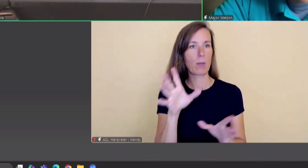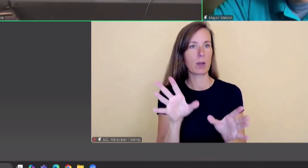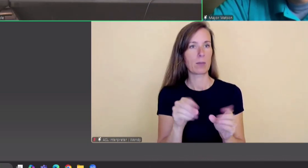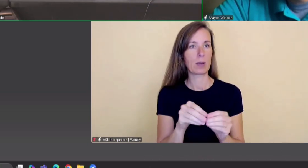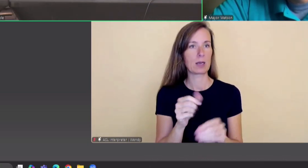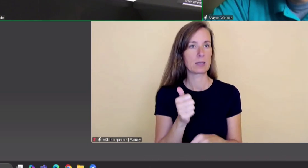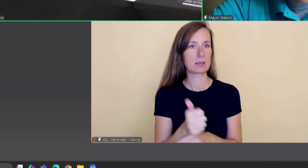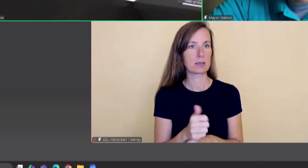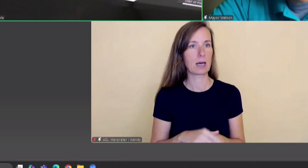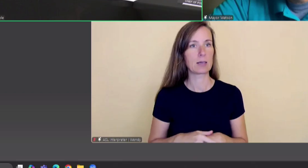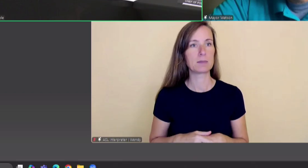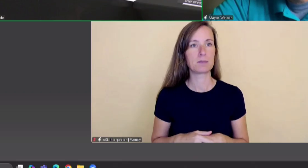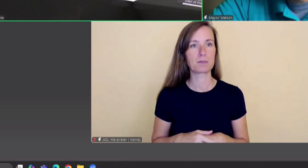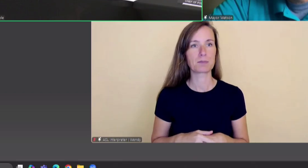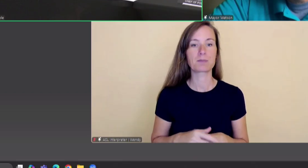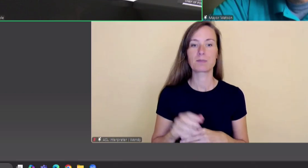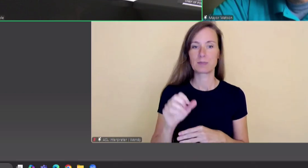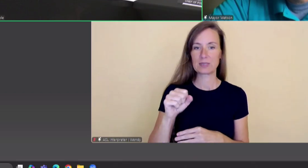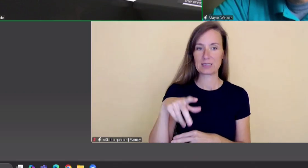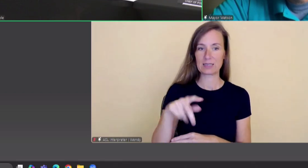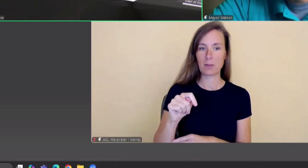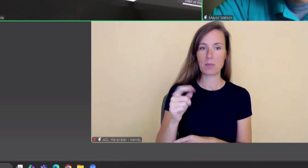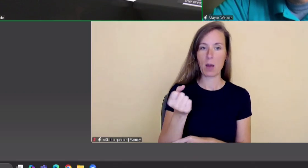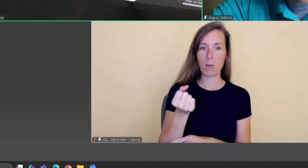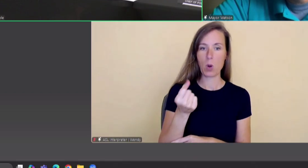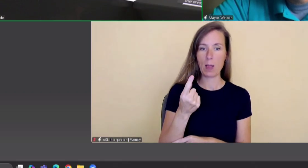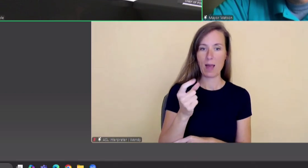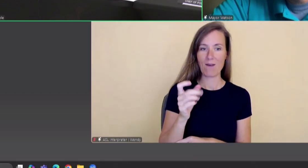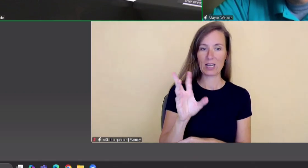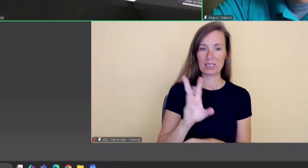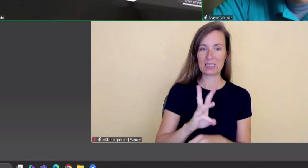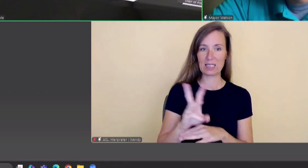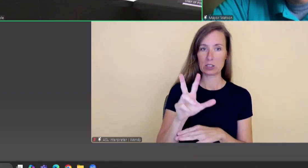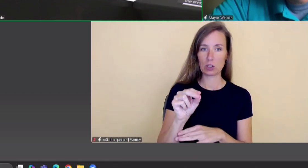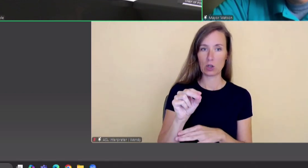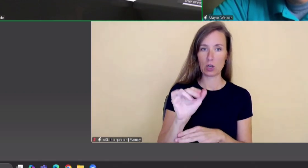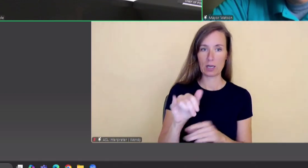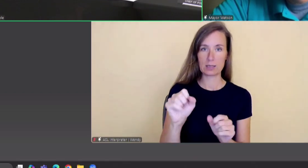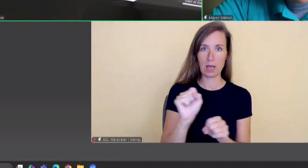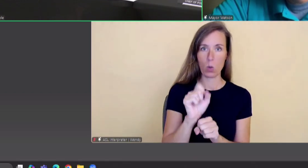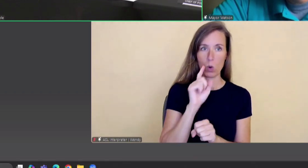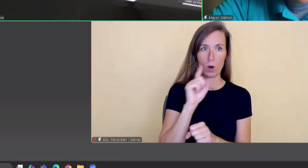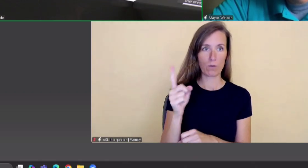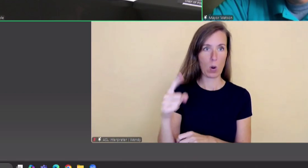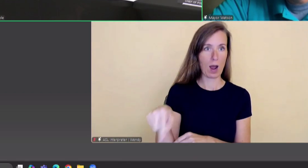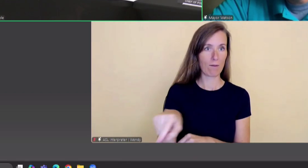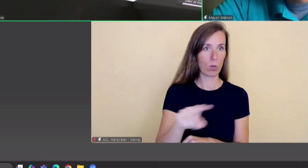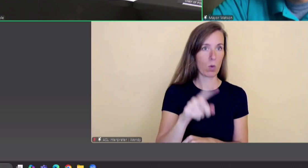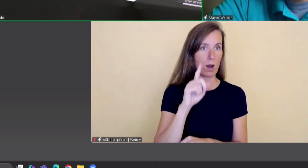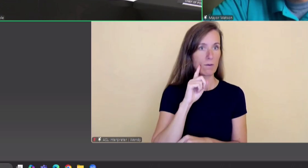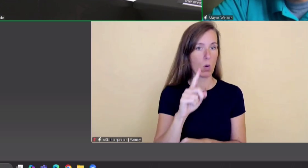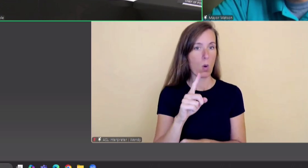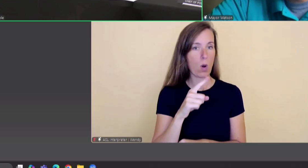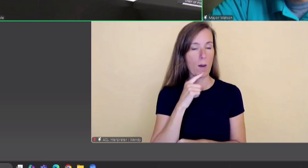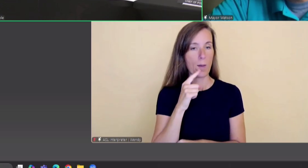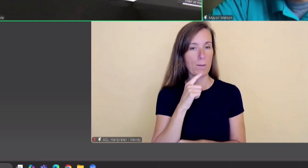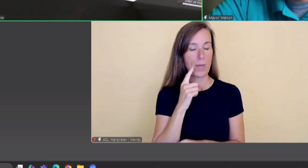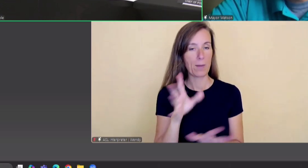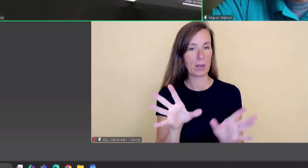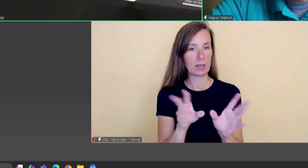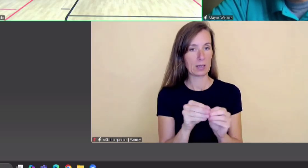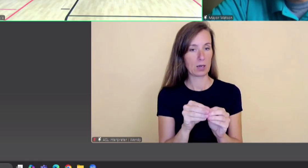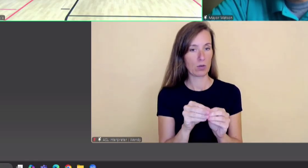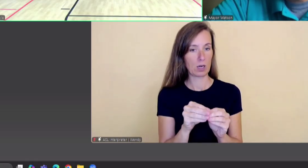September the 11th at 6:30, does that work well for everyone? For the public hearing for the traffic calming